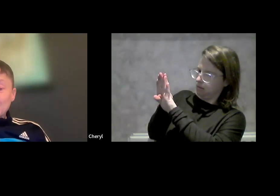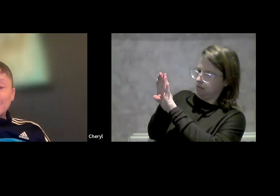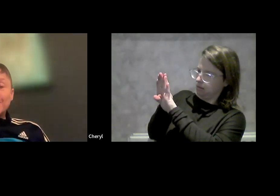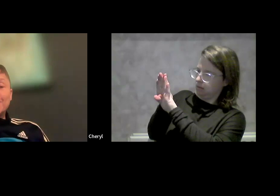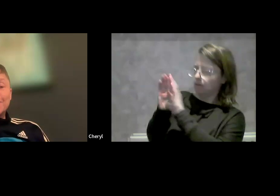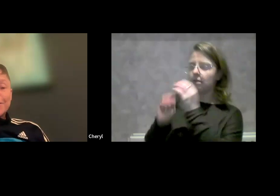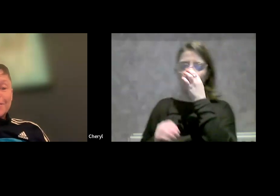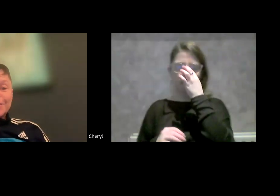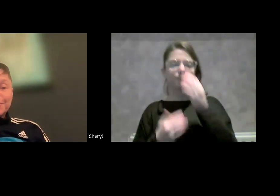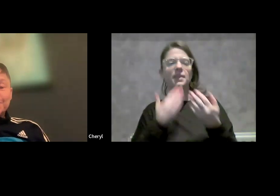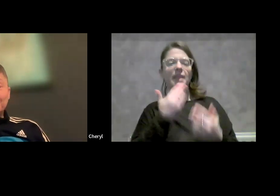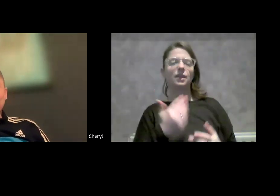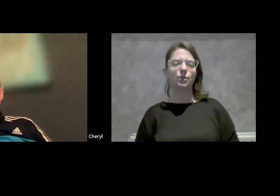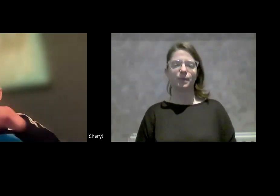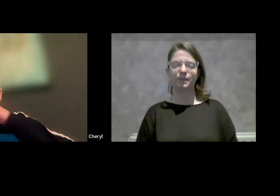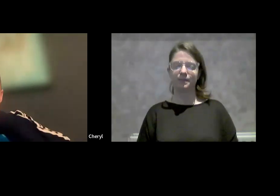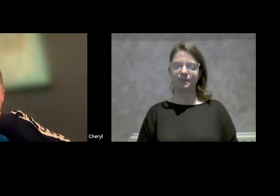Thank you.